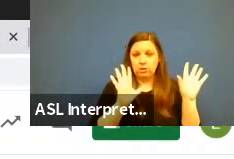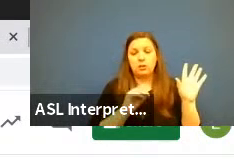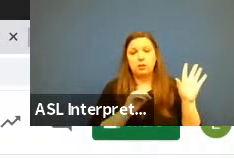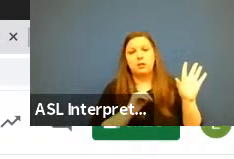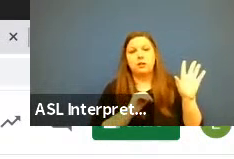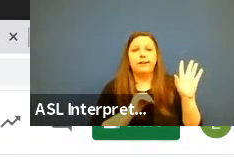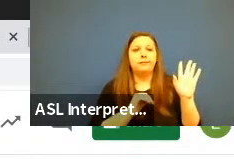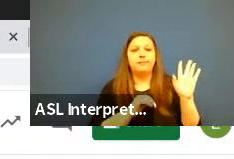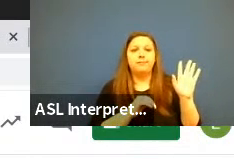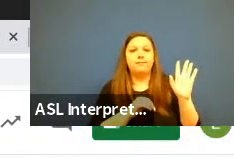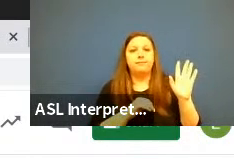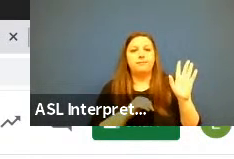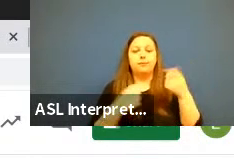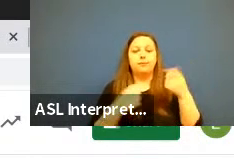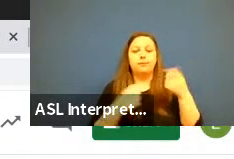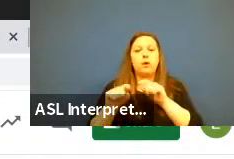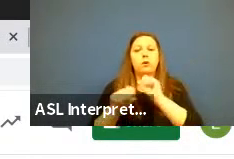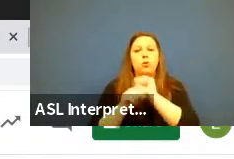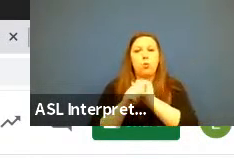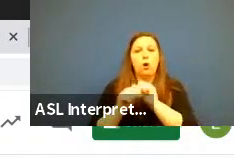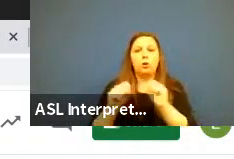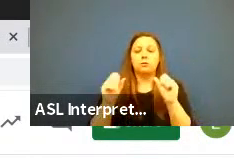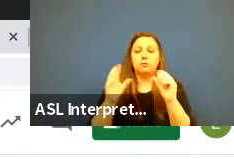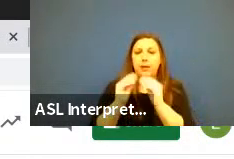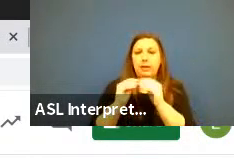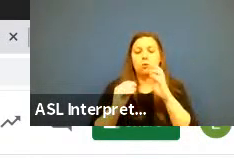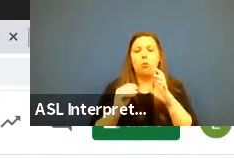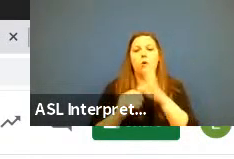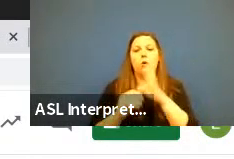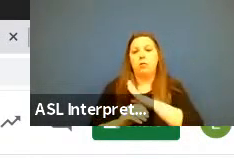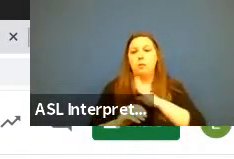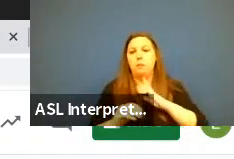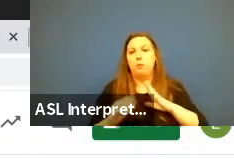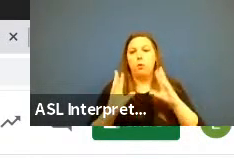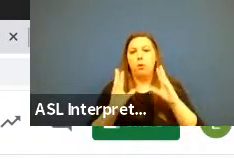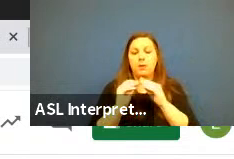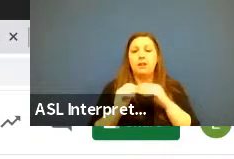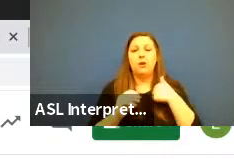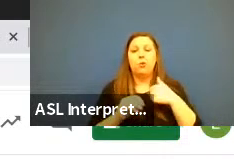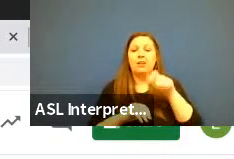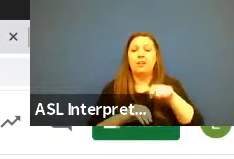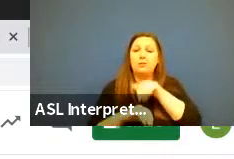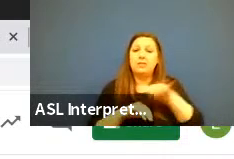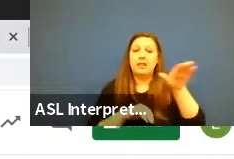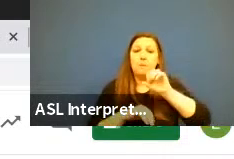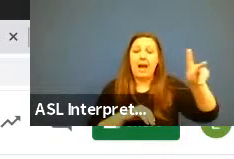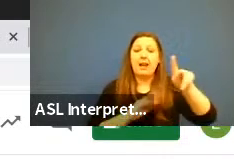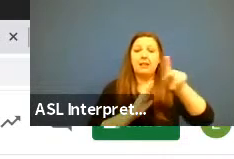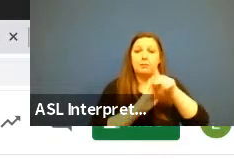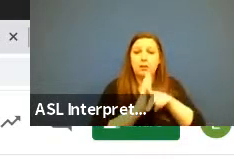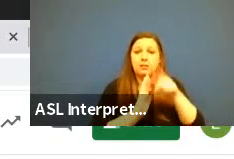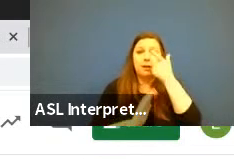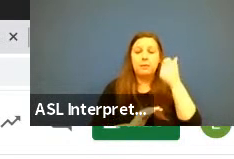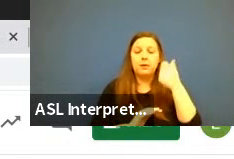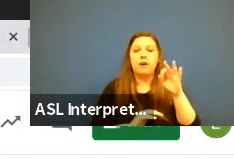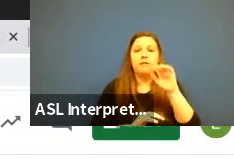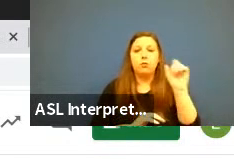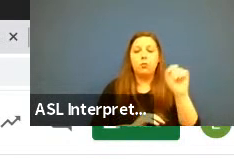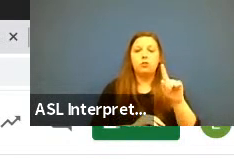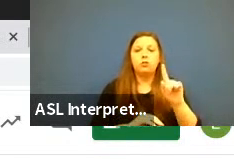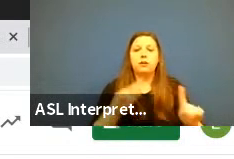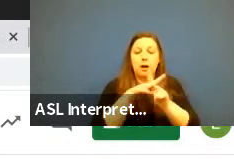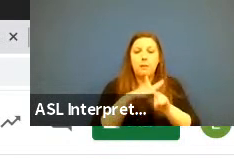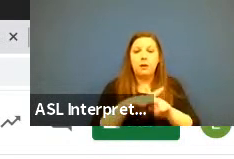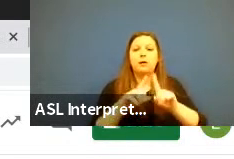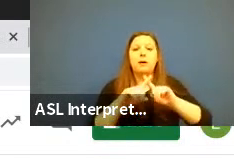work session and we end up having to send it back to policy because of the questions that come up. Whereas I've learned that if I'm at the policy committee meeting, I can